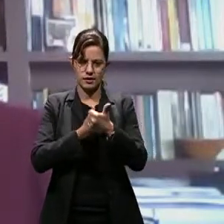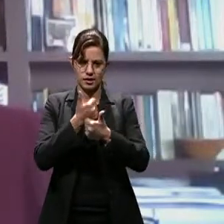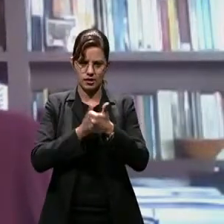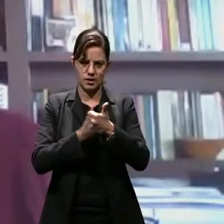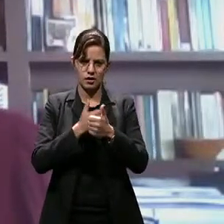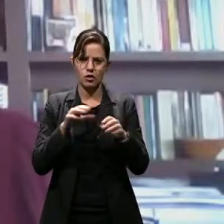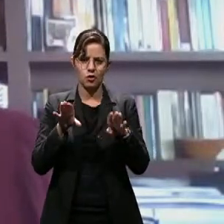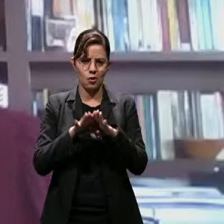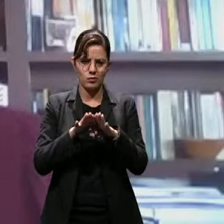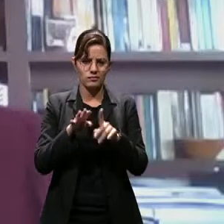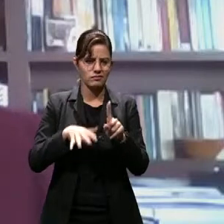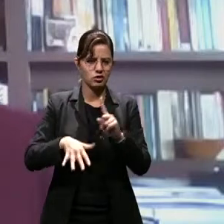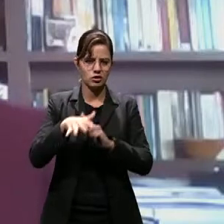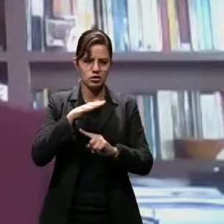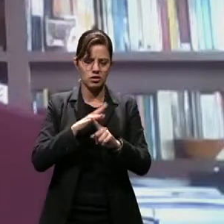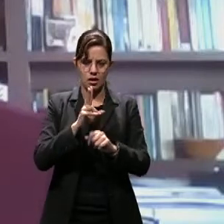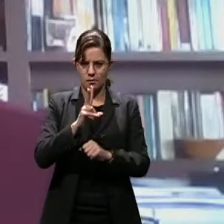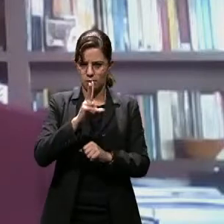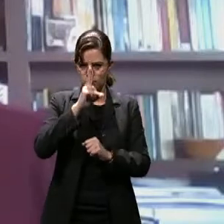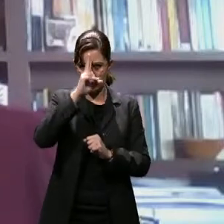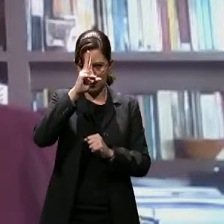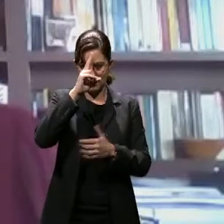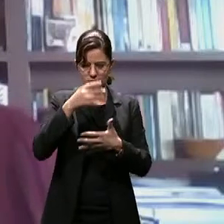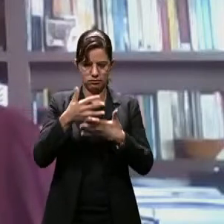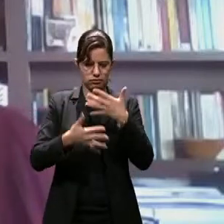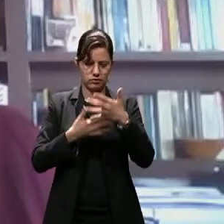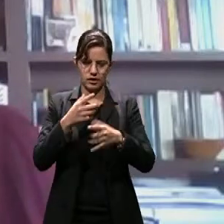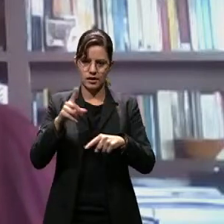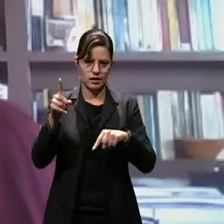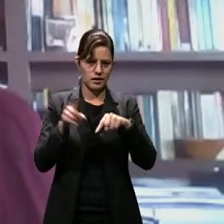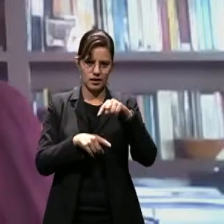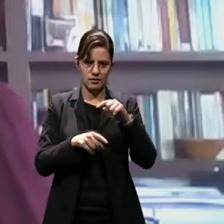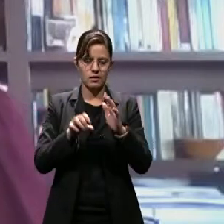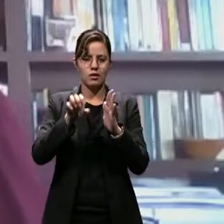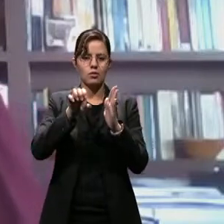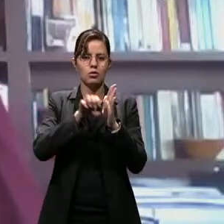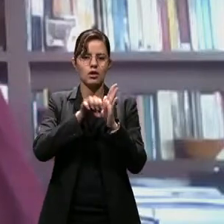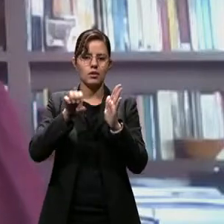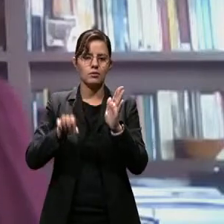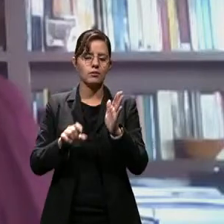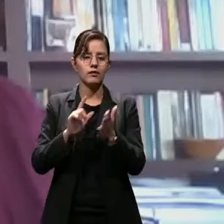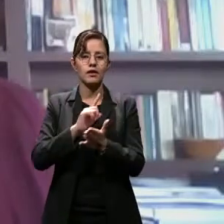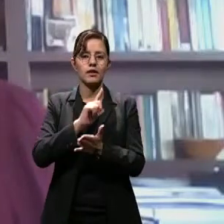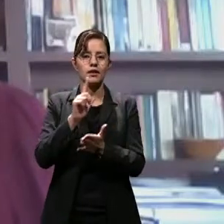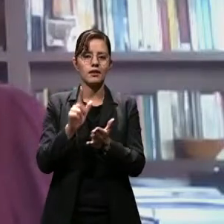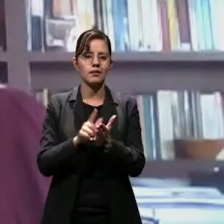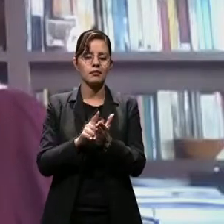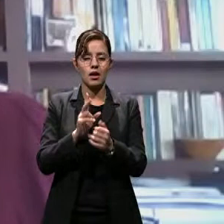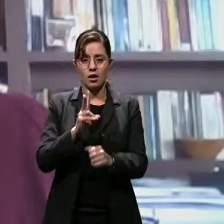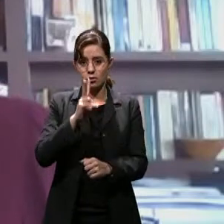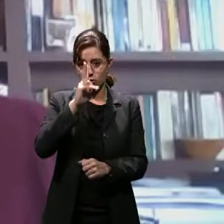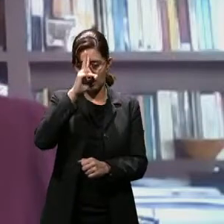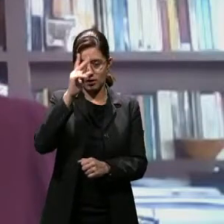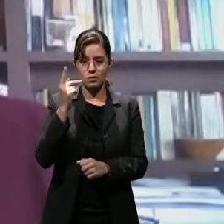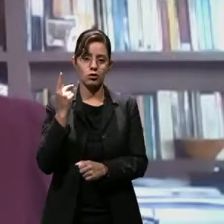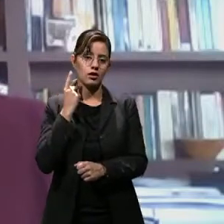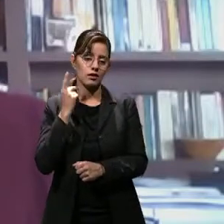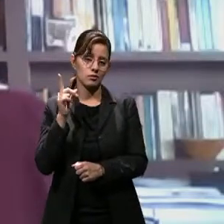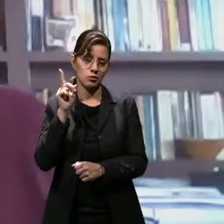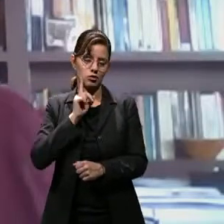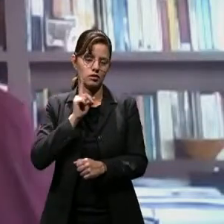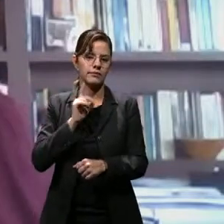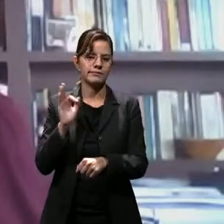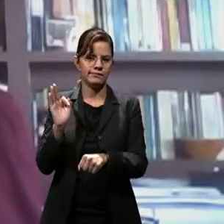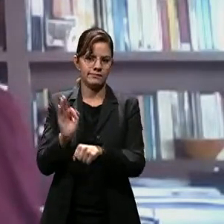all political activities of women be together. First, we have the